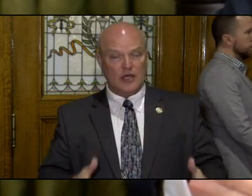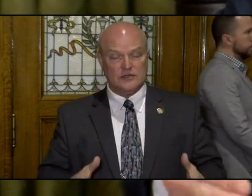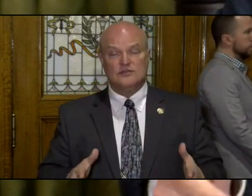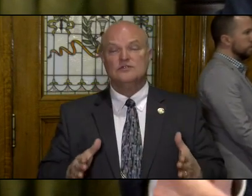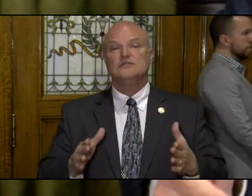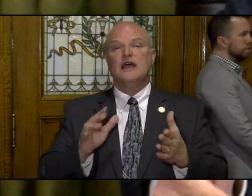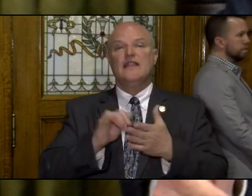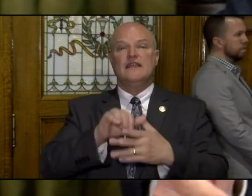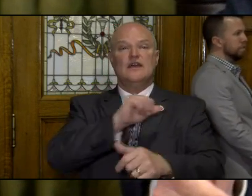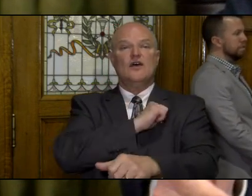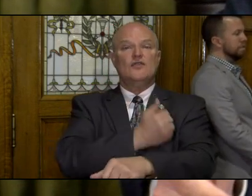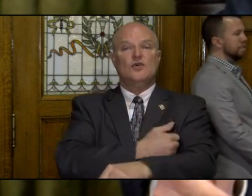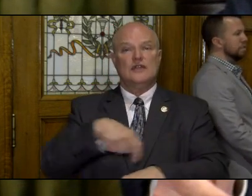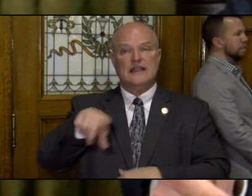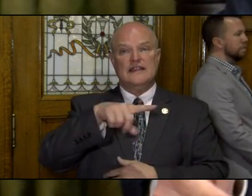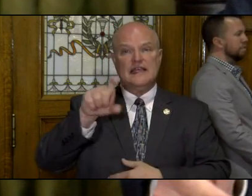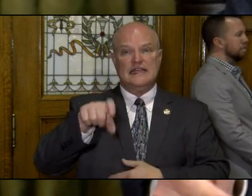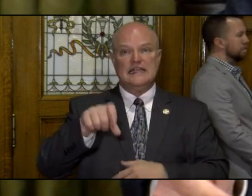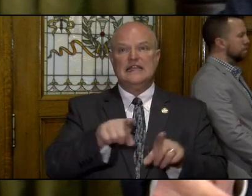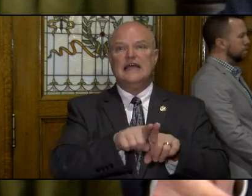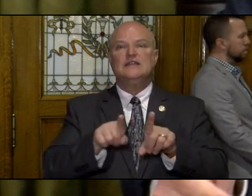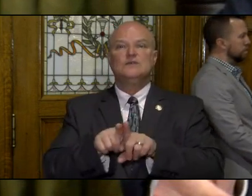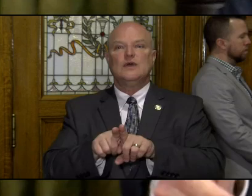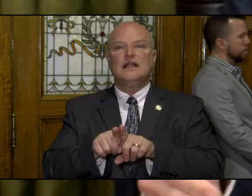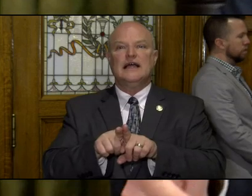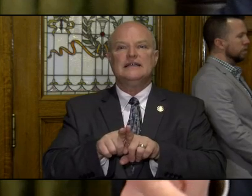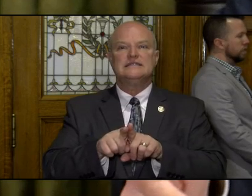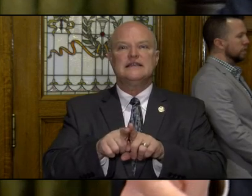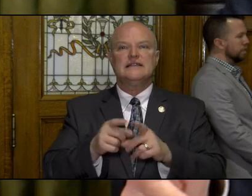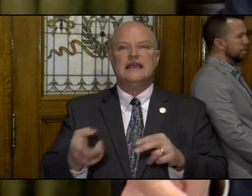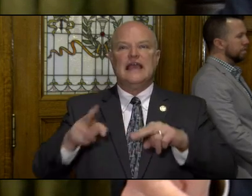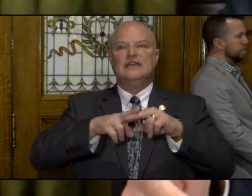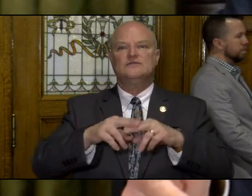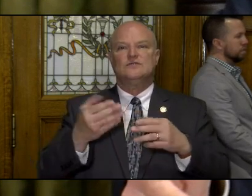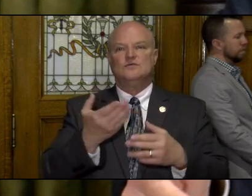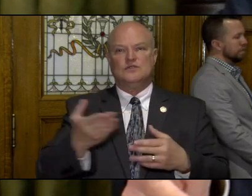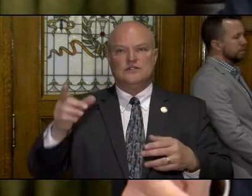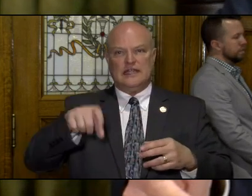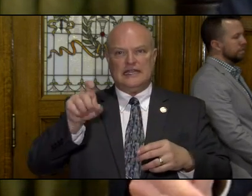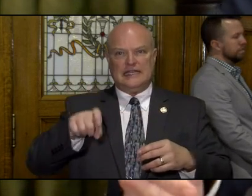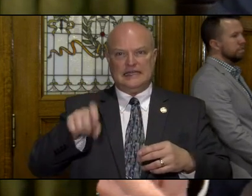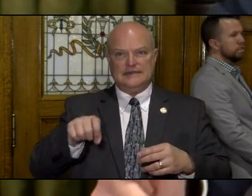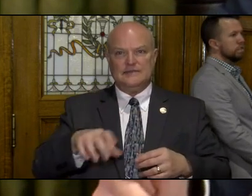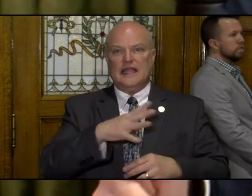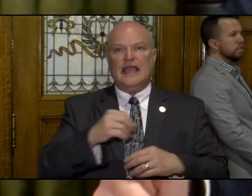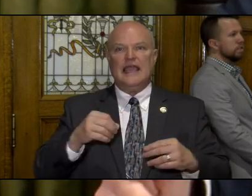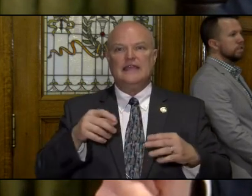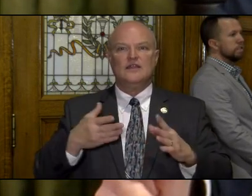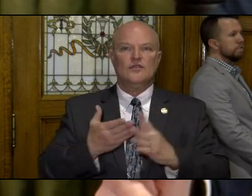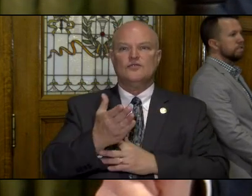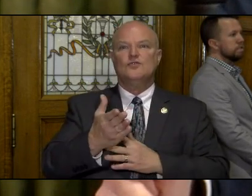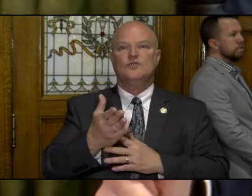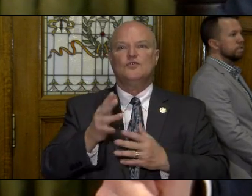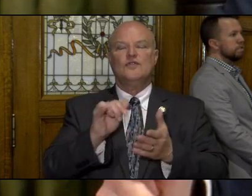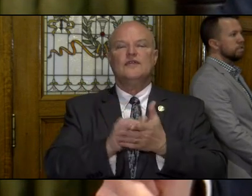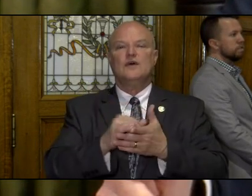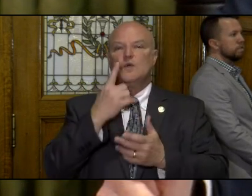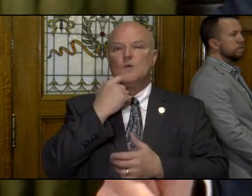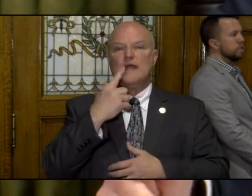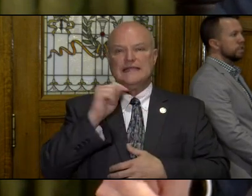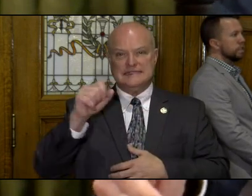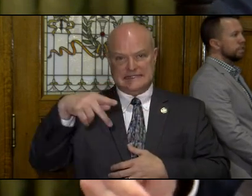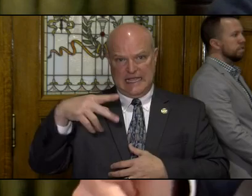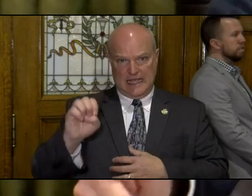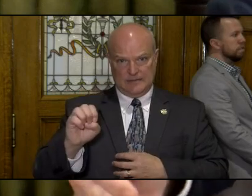the authority that they need, as well as the extra resources that they might need, and to cut through red